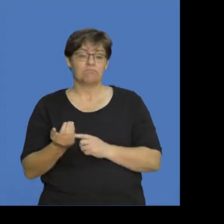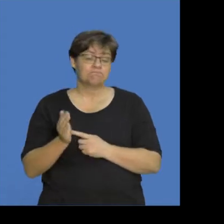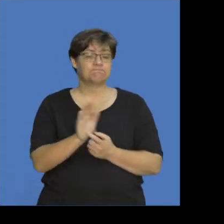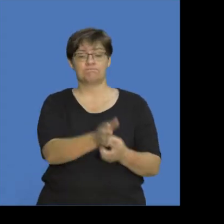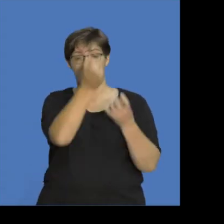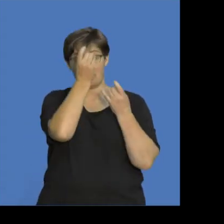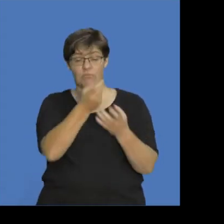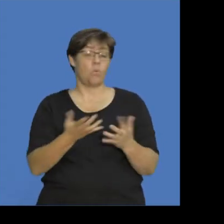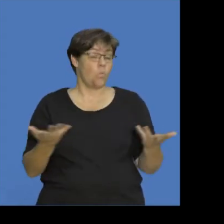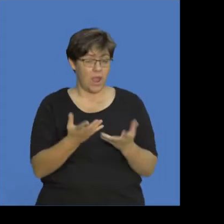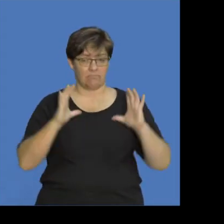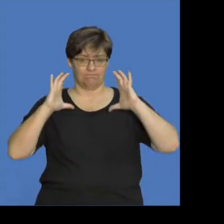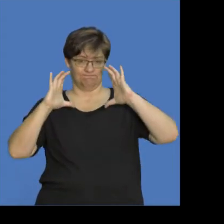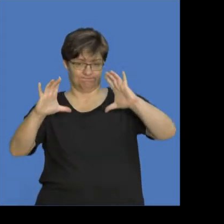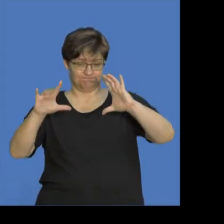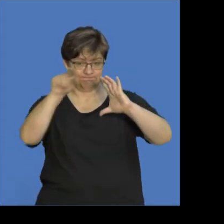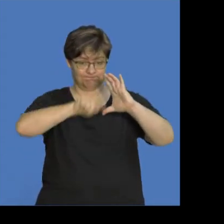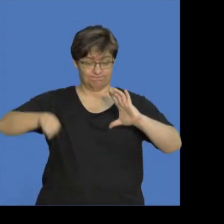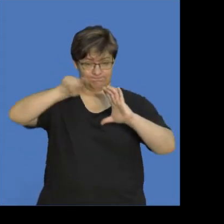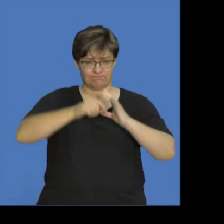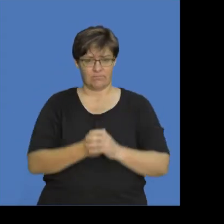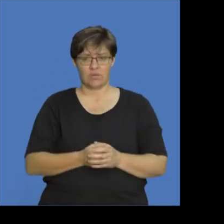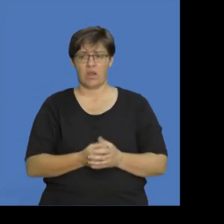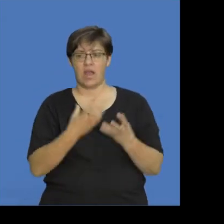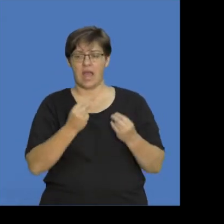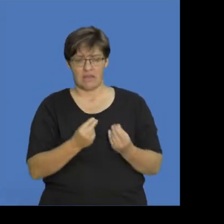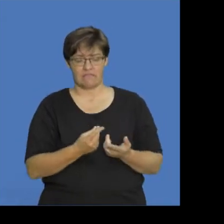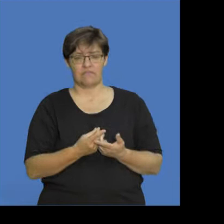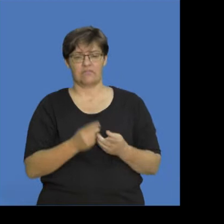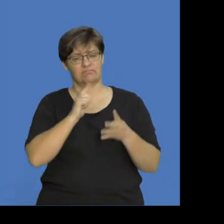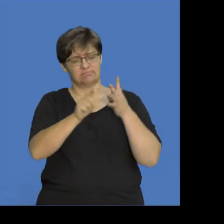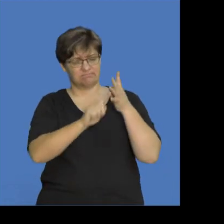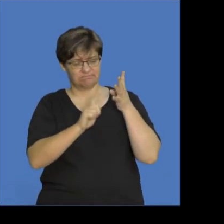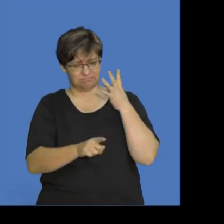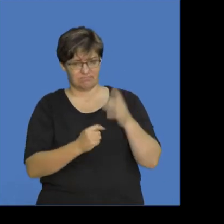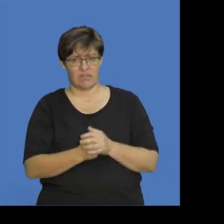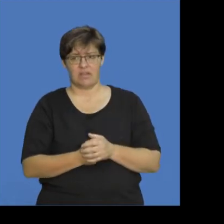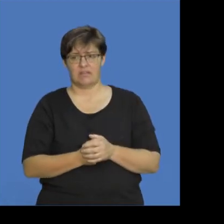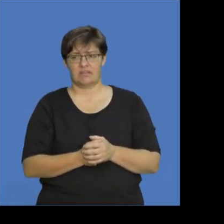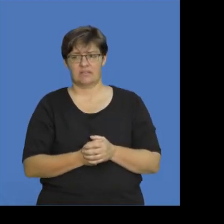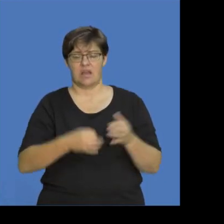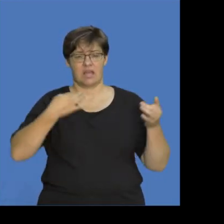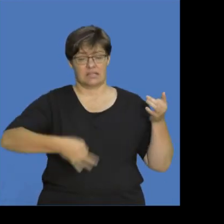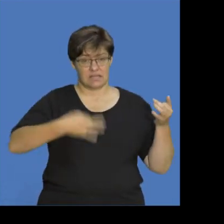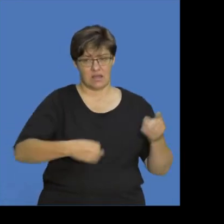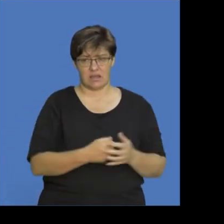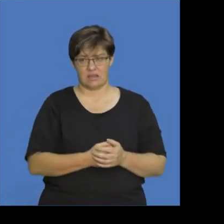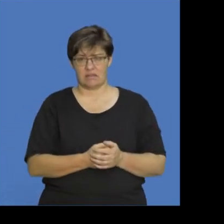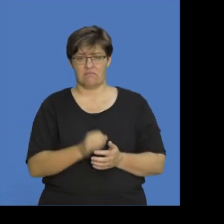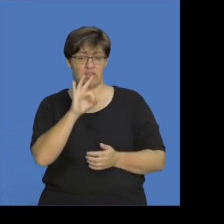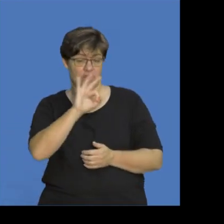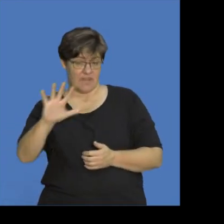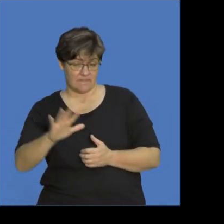Display the information in a pie chart. So what does this mean? We have musical instrument. We have guitar,